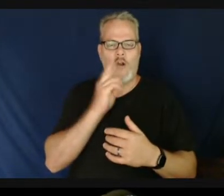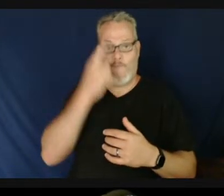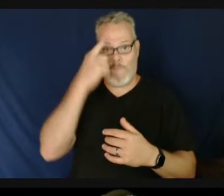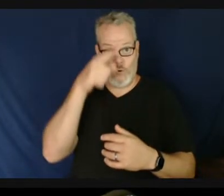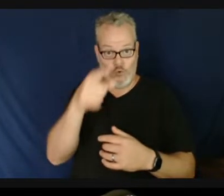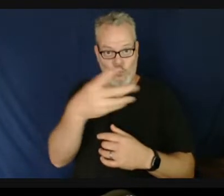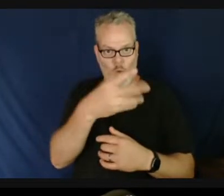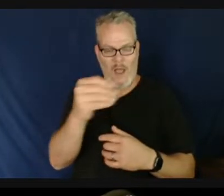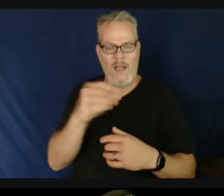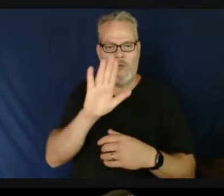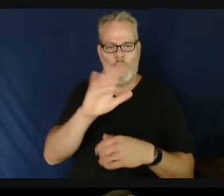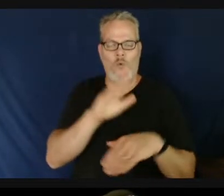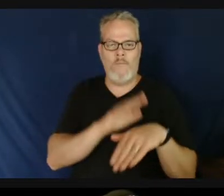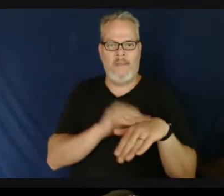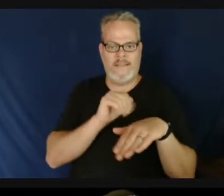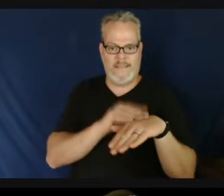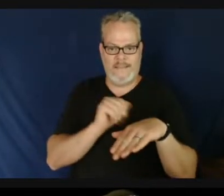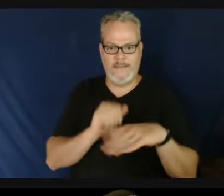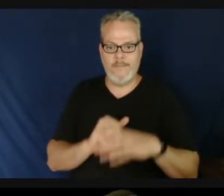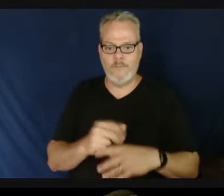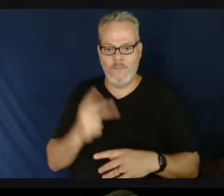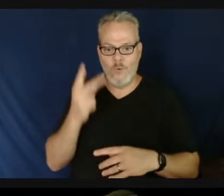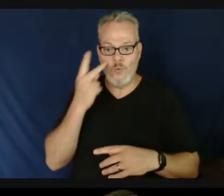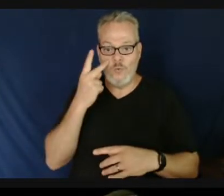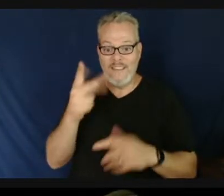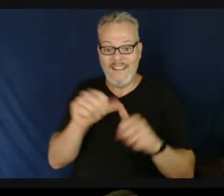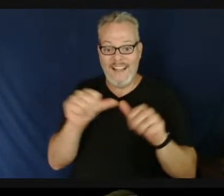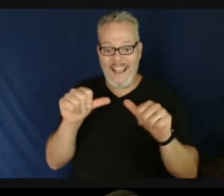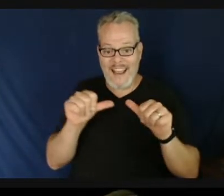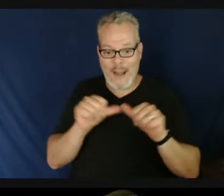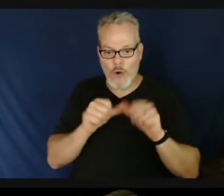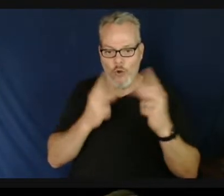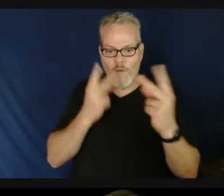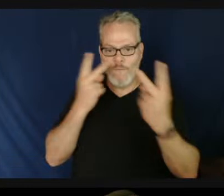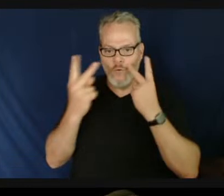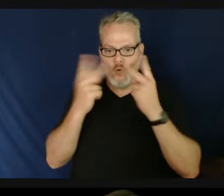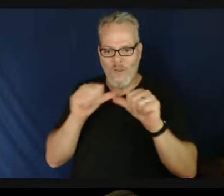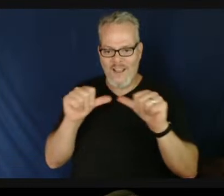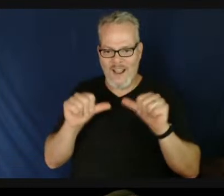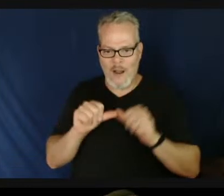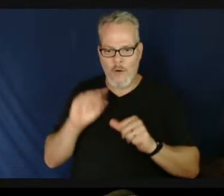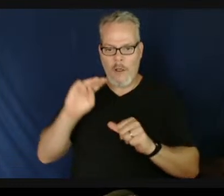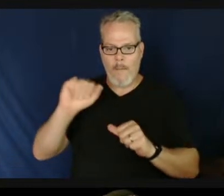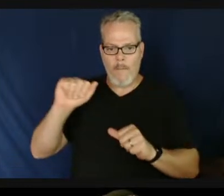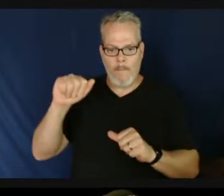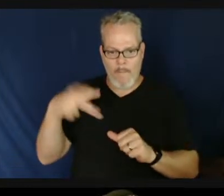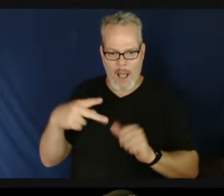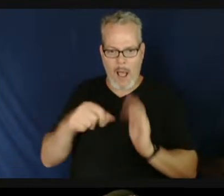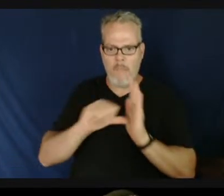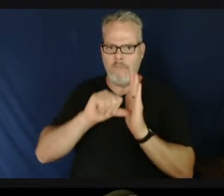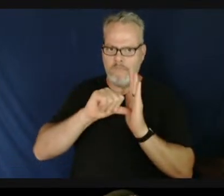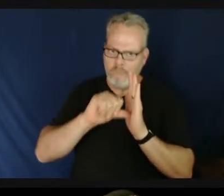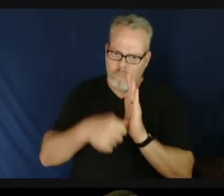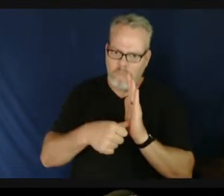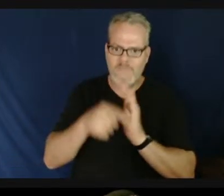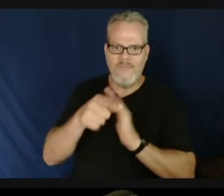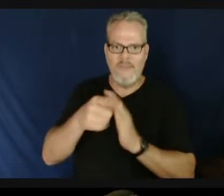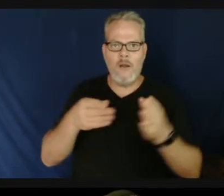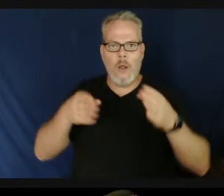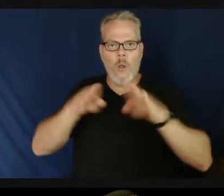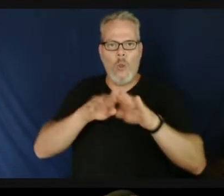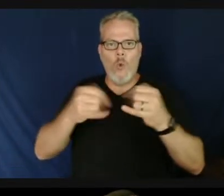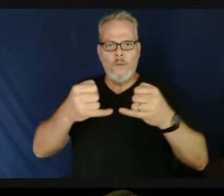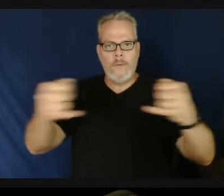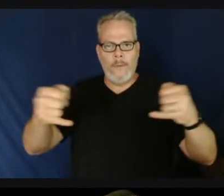pets. There's a view and area map I still have up on there, and I also like to emphasize the closed area. Philip was